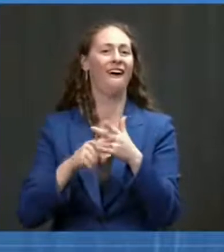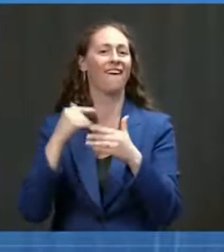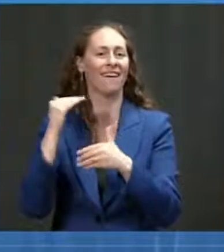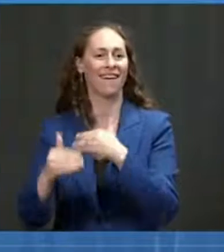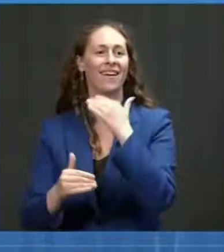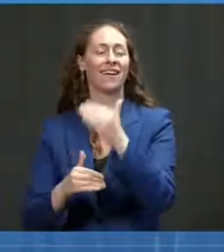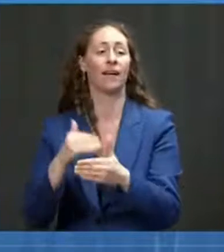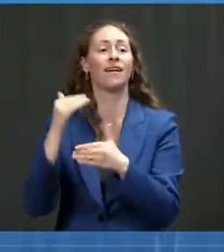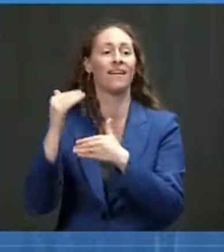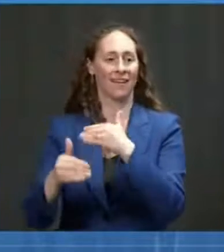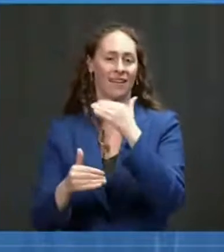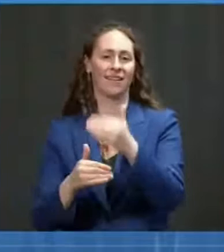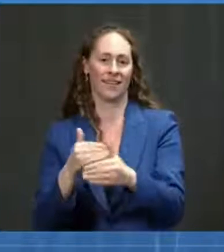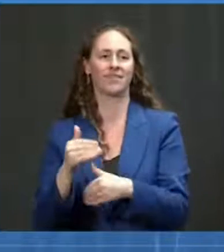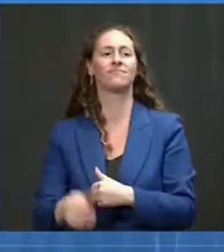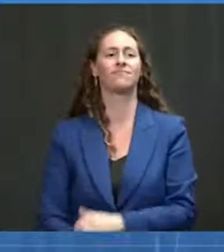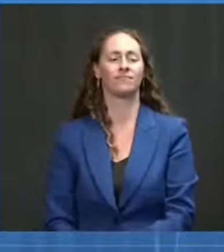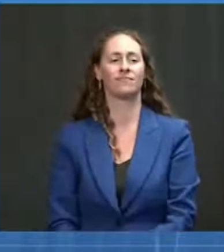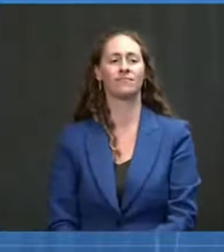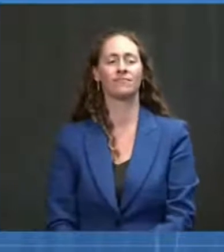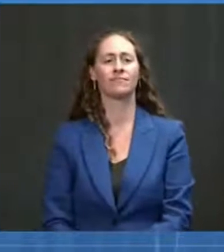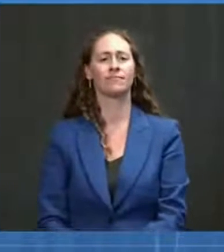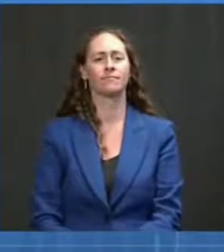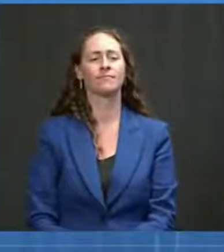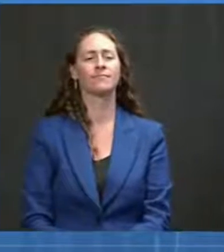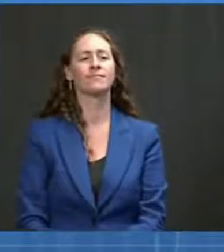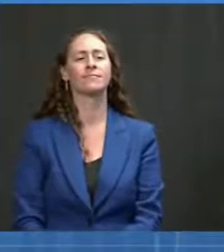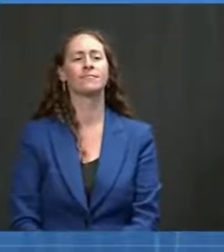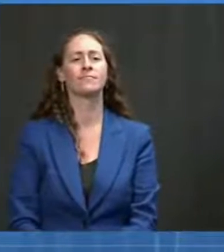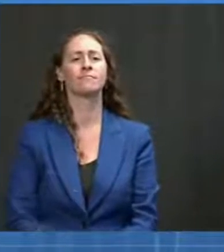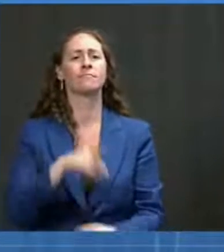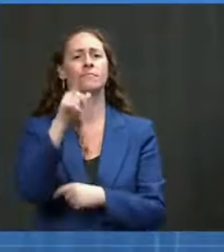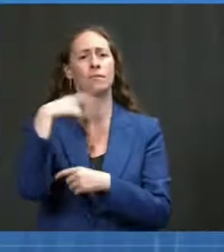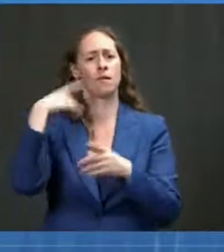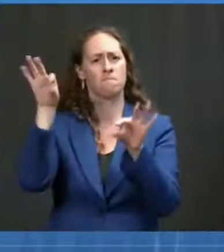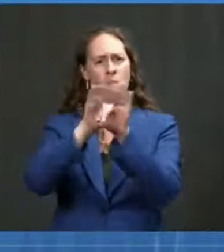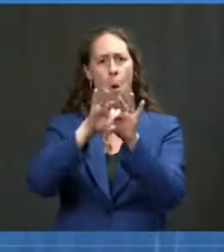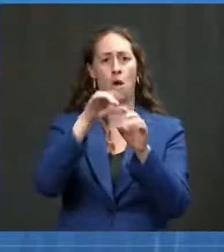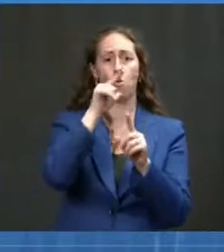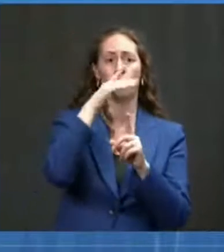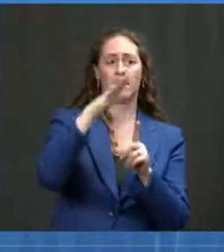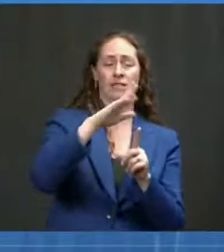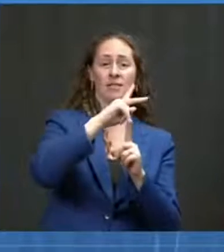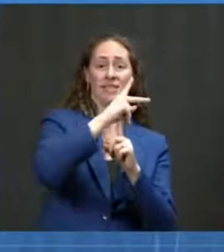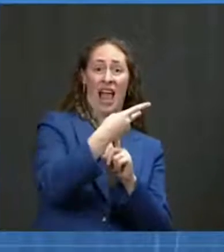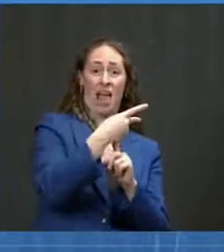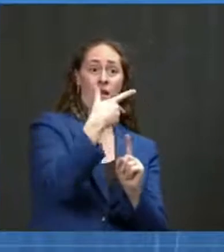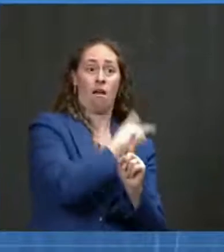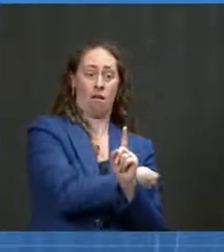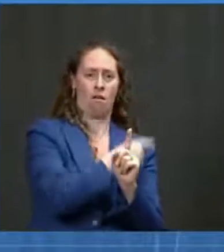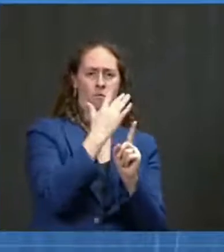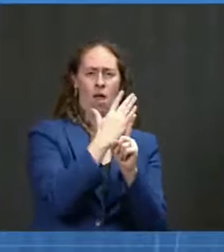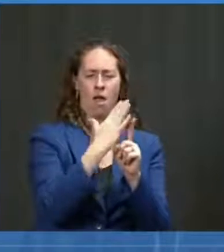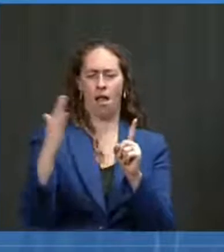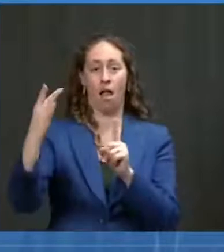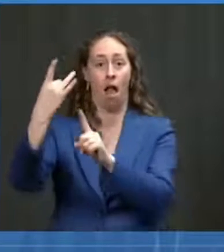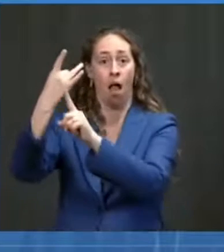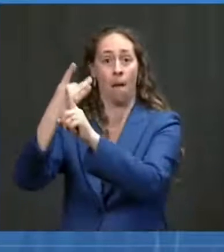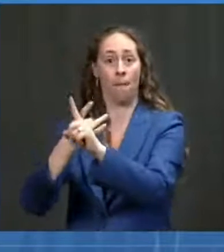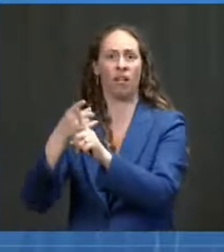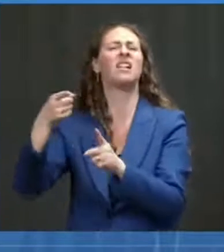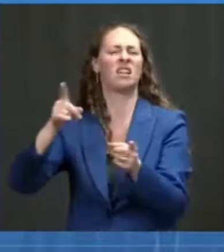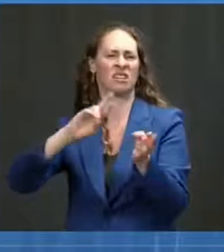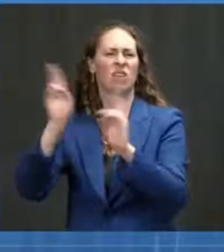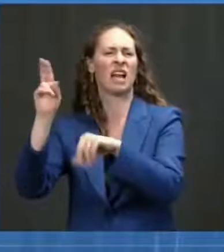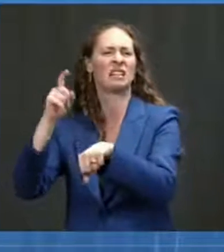vaccine. And finally, all of us must do everything we can to protect our communities from COVID-19. That means